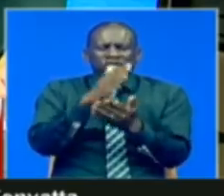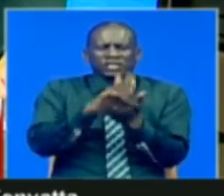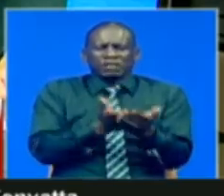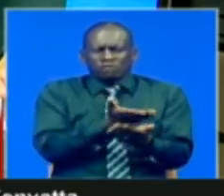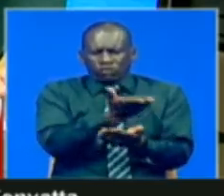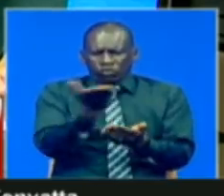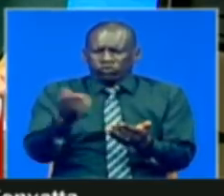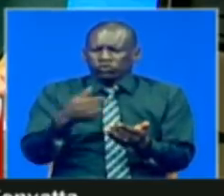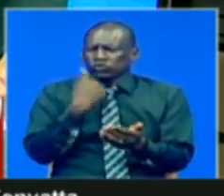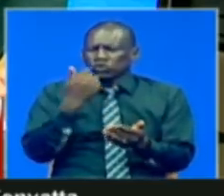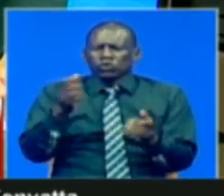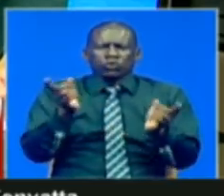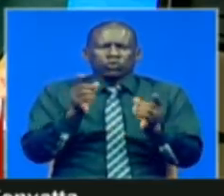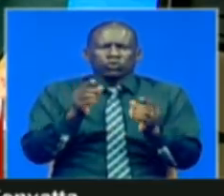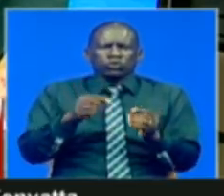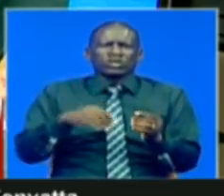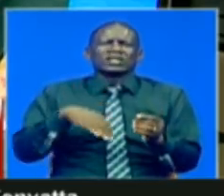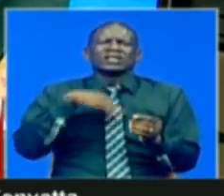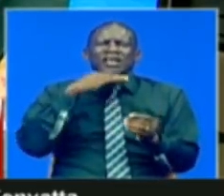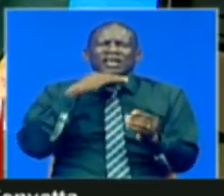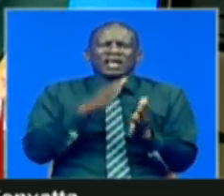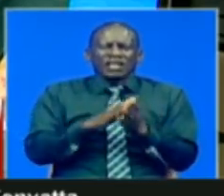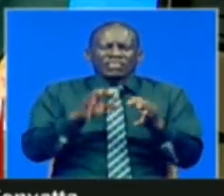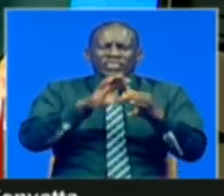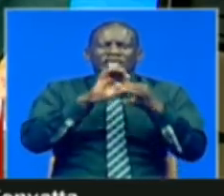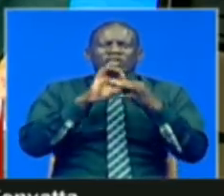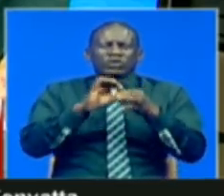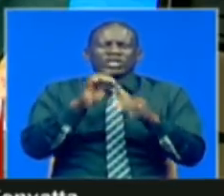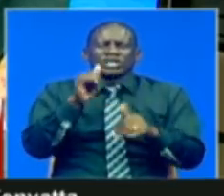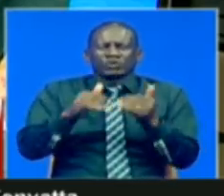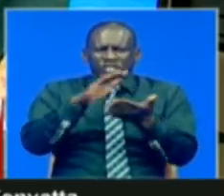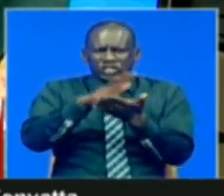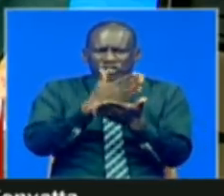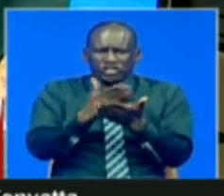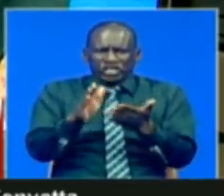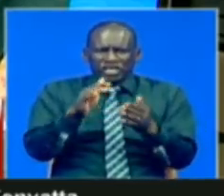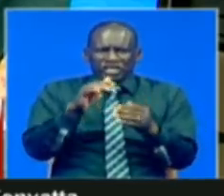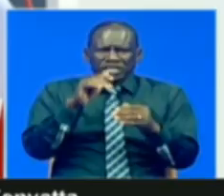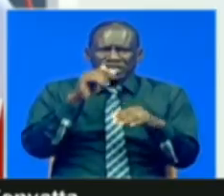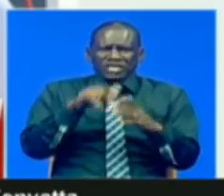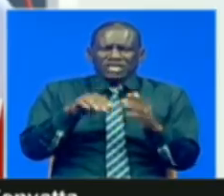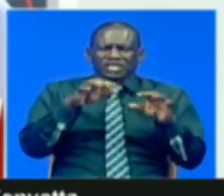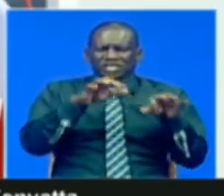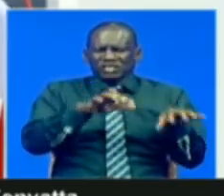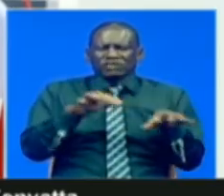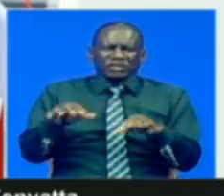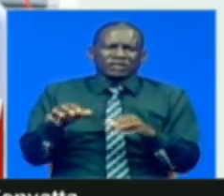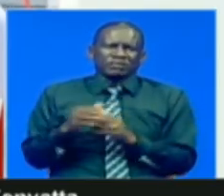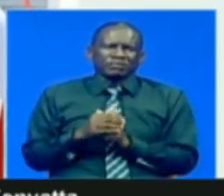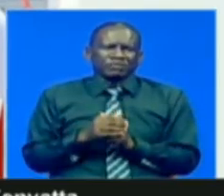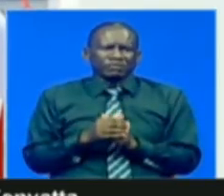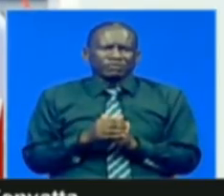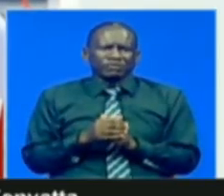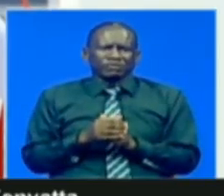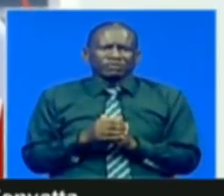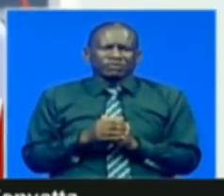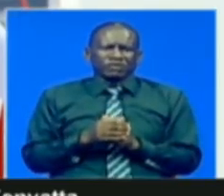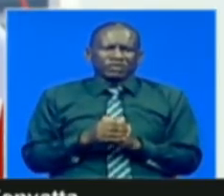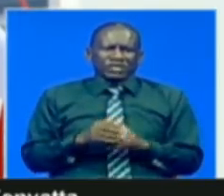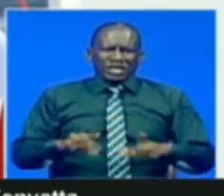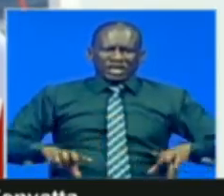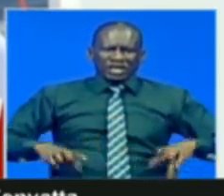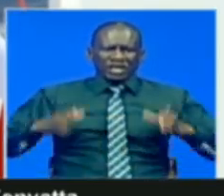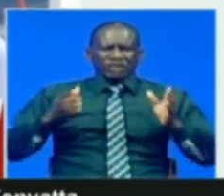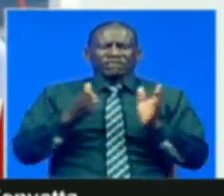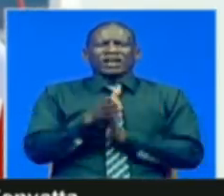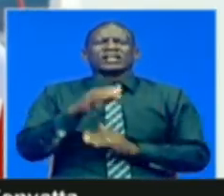who never made it and the unity that is shared in the deep pain. In life and